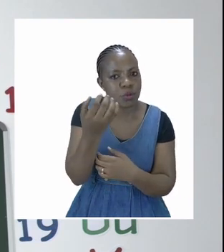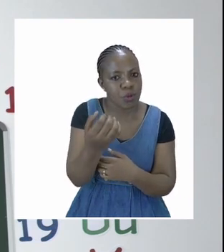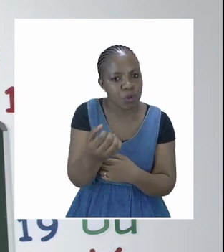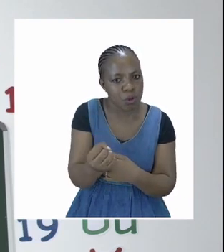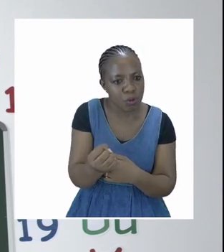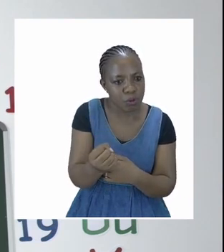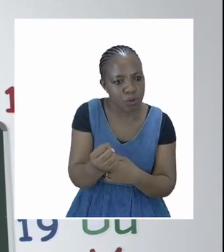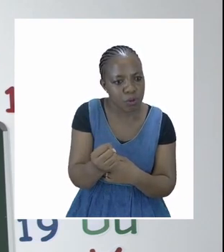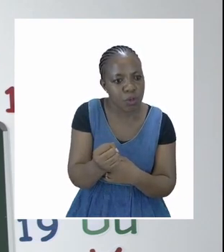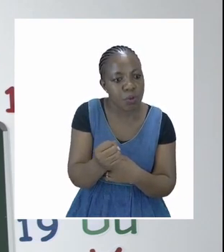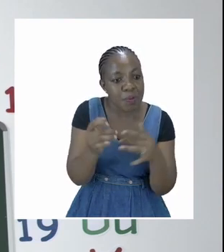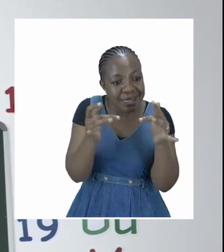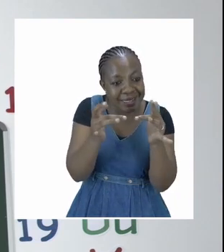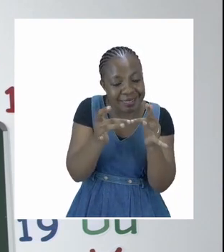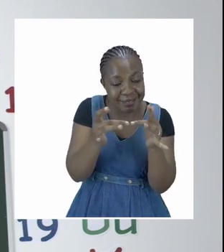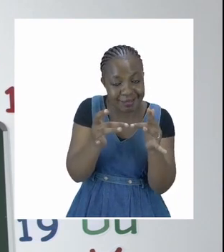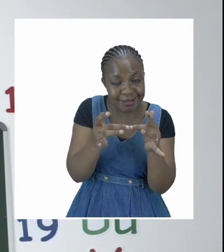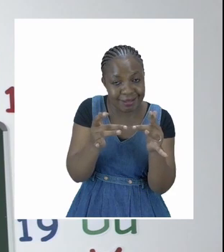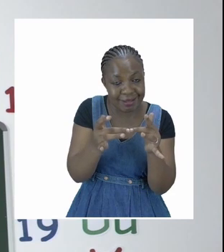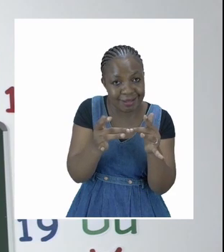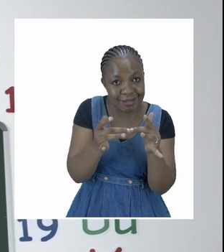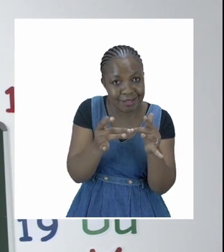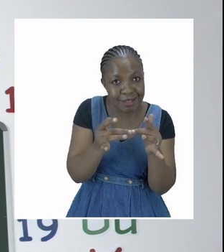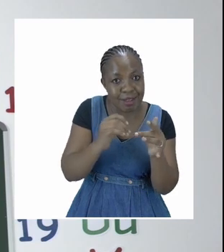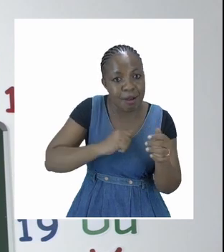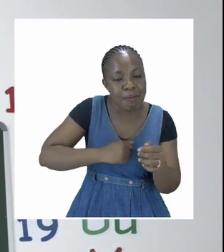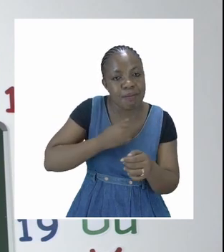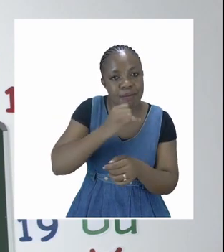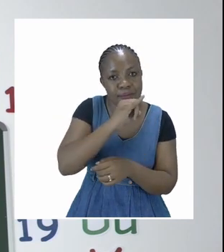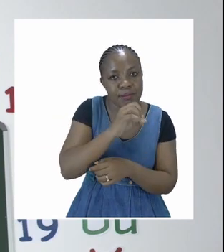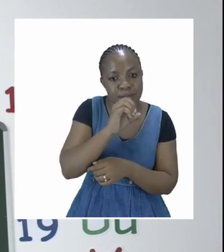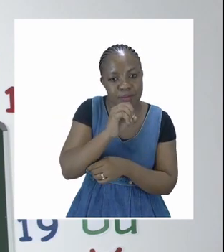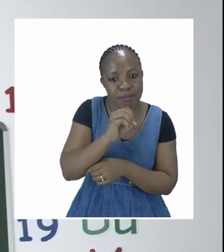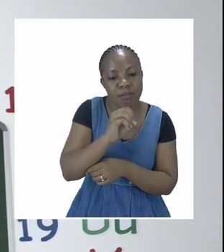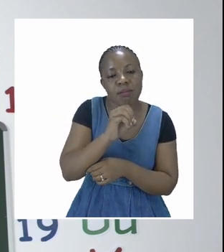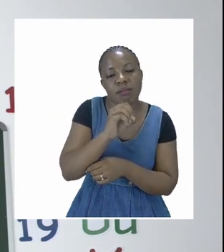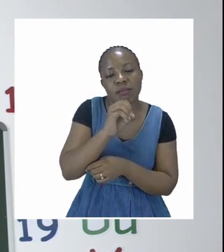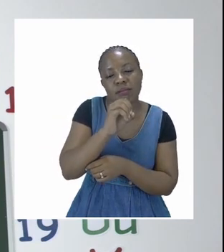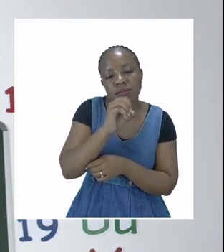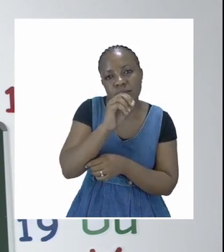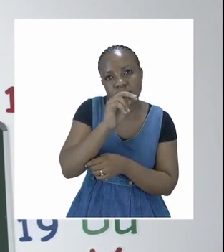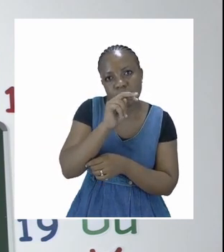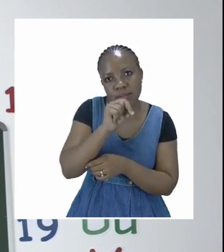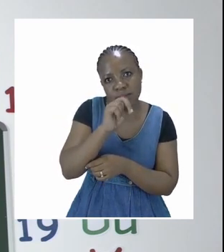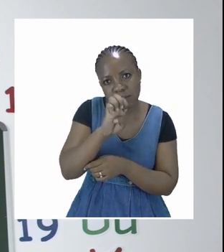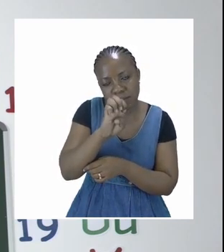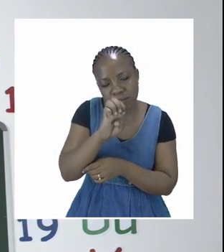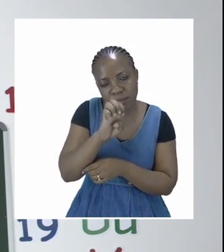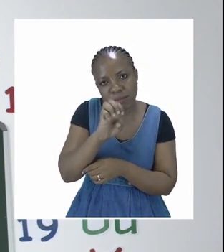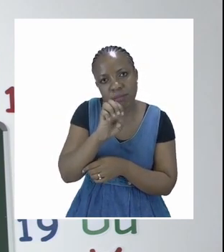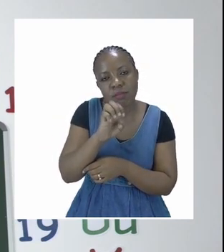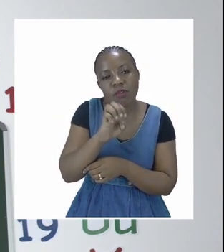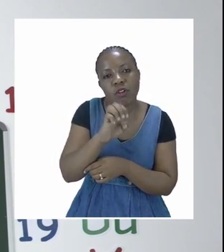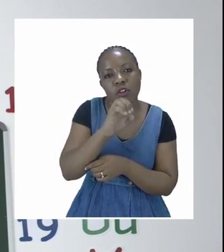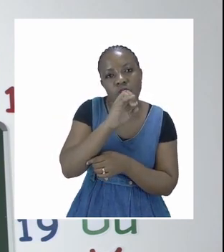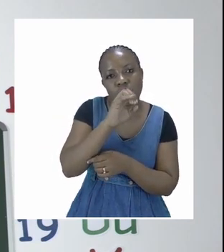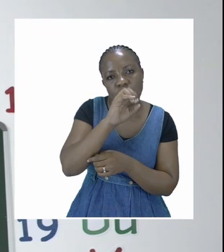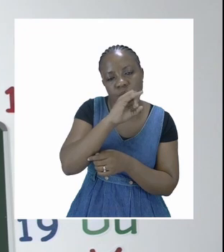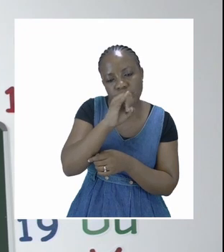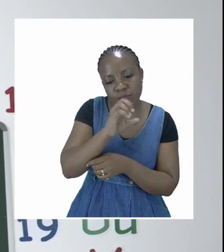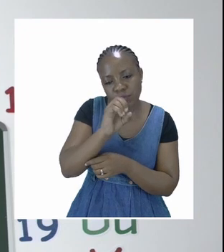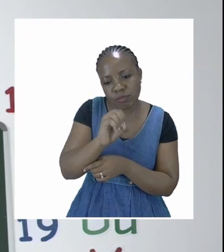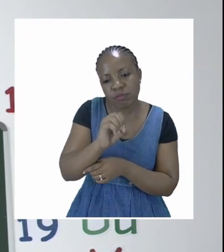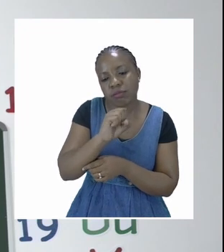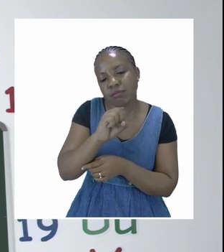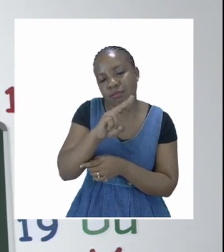our online platforms, MyZone and Zoshi Facebook pages, and in addition,